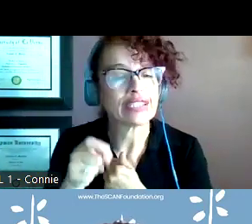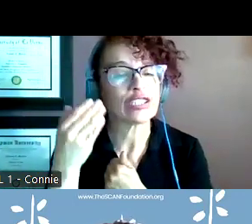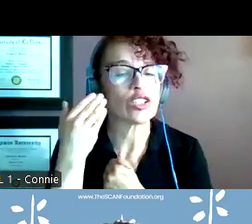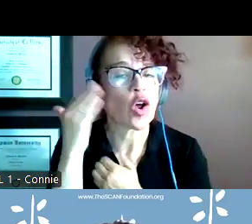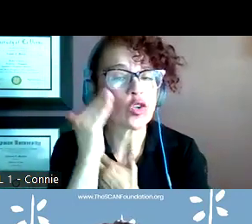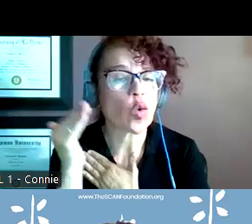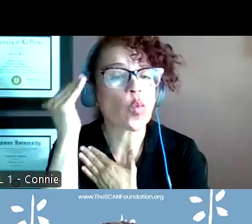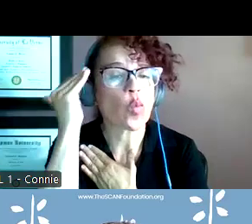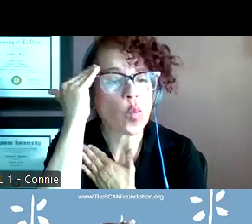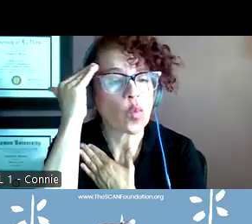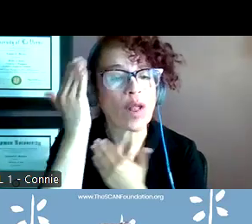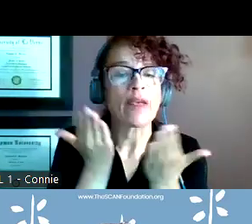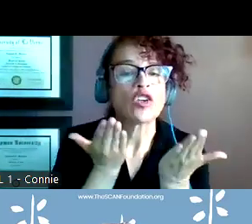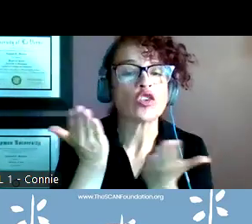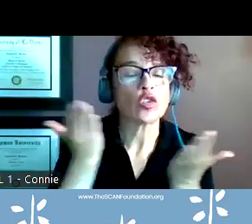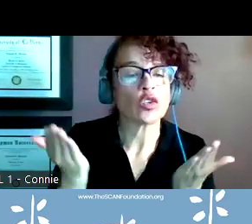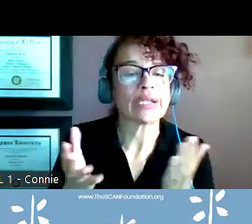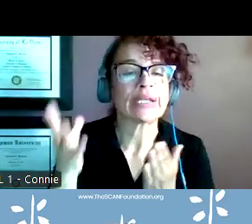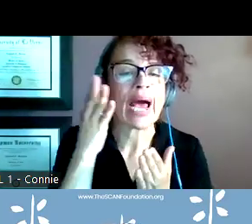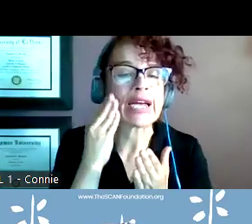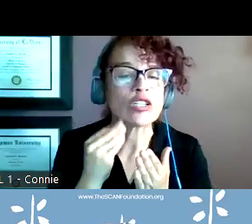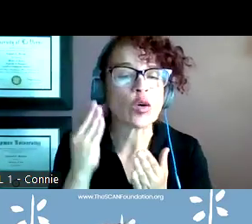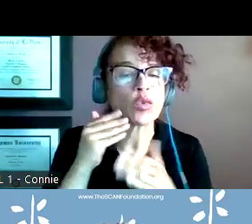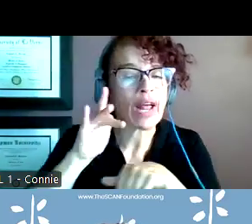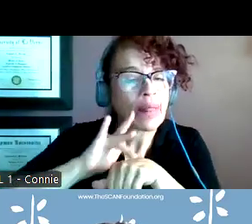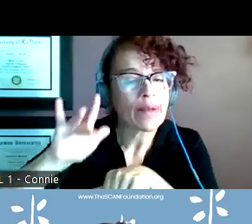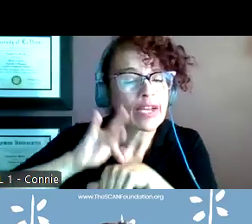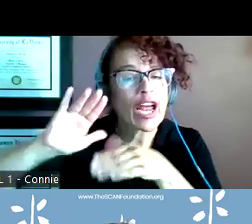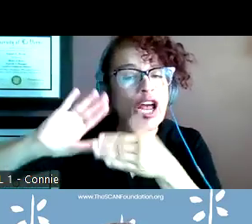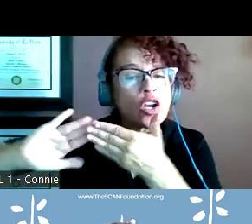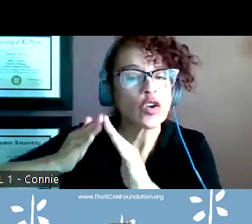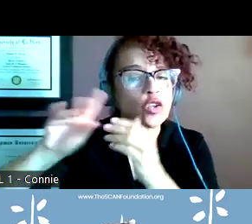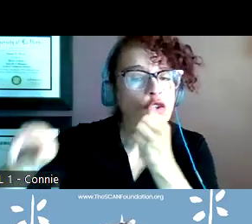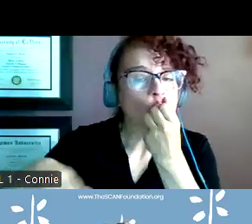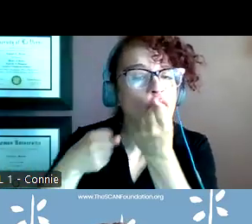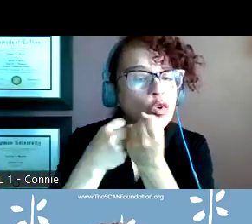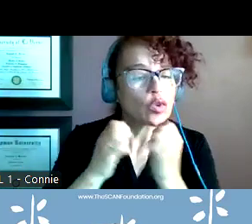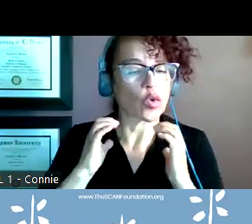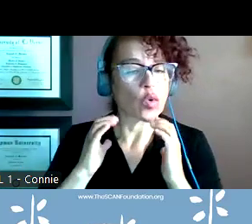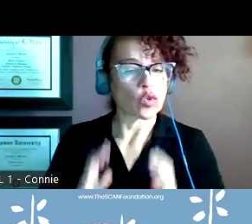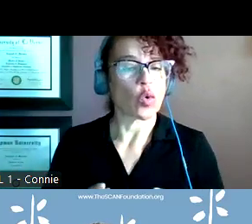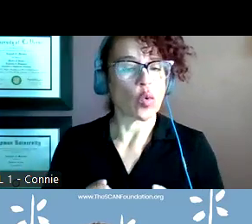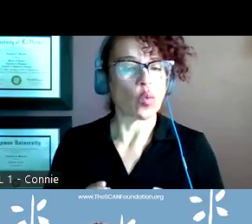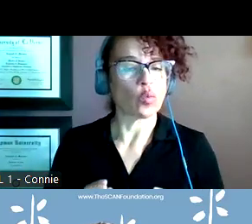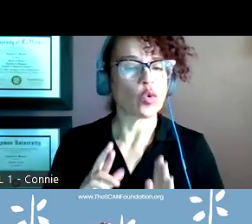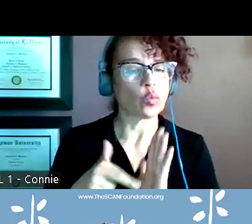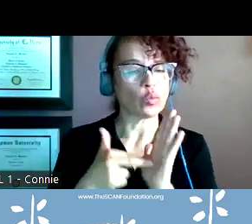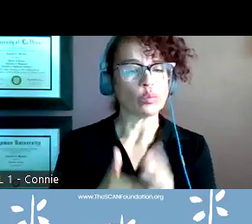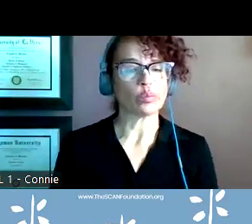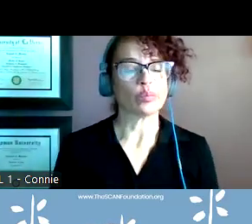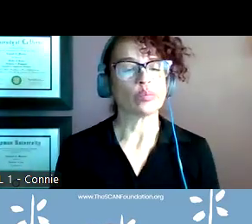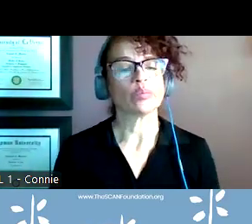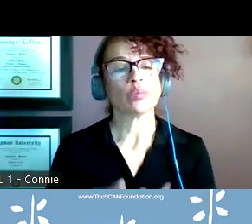awareness of the services and expertise that's available in the community to support consumer goals. Our